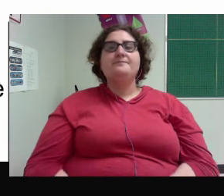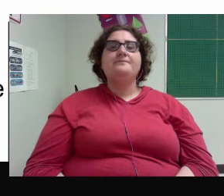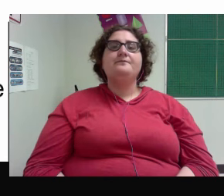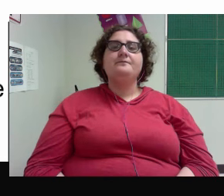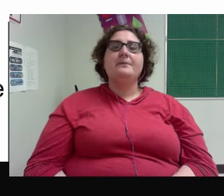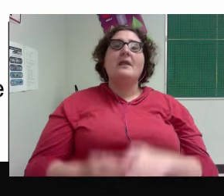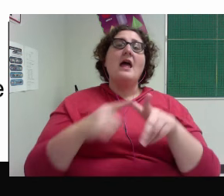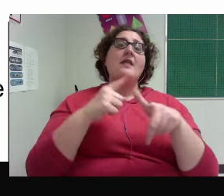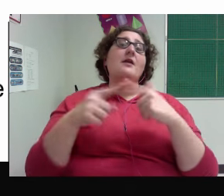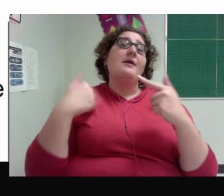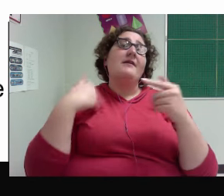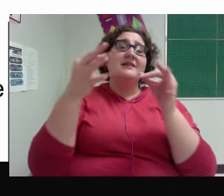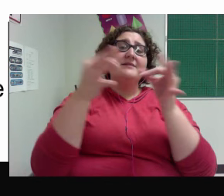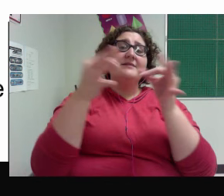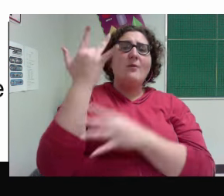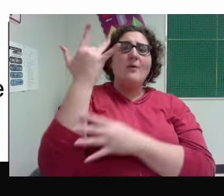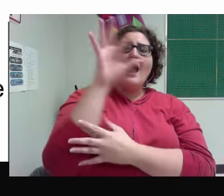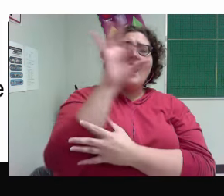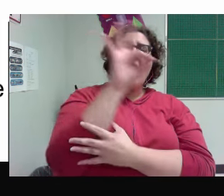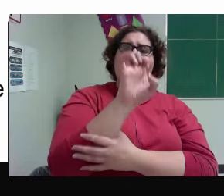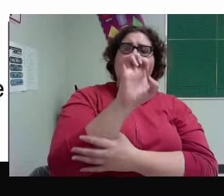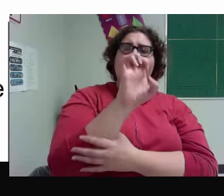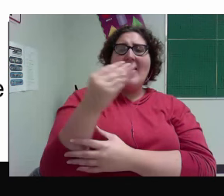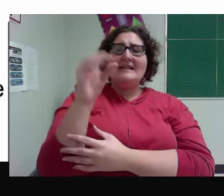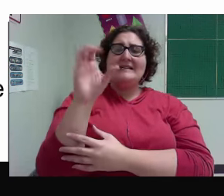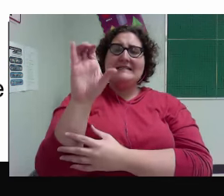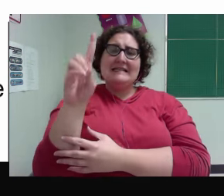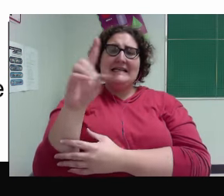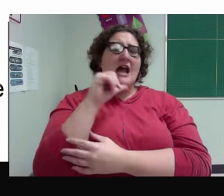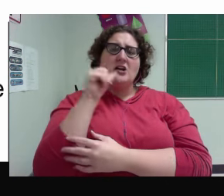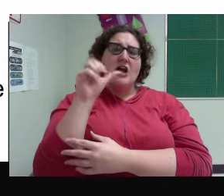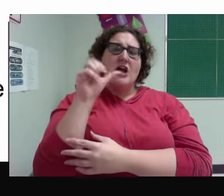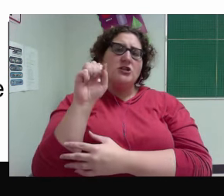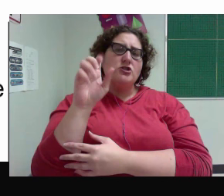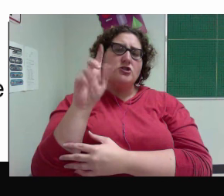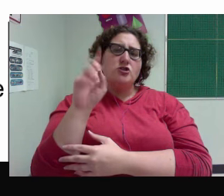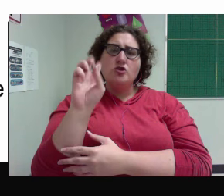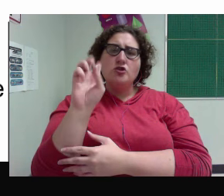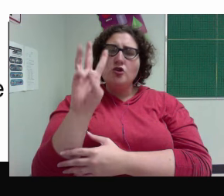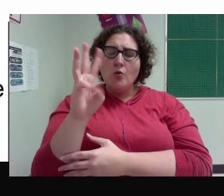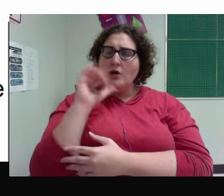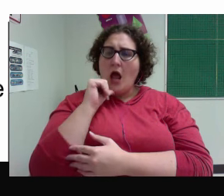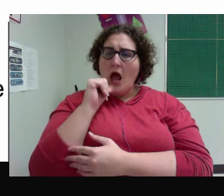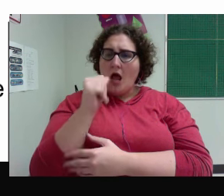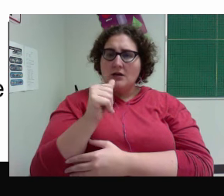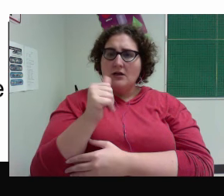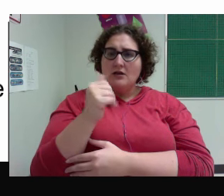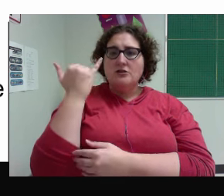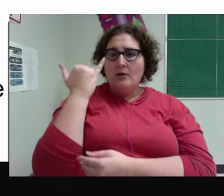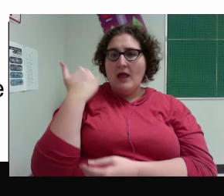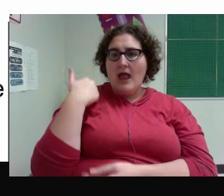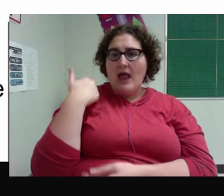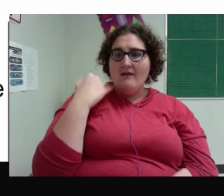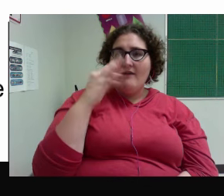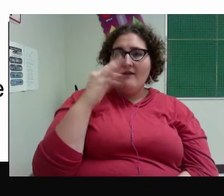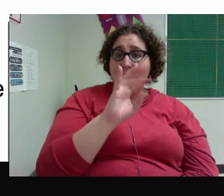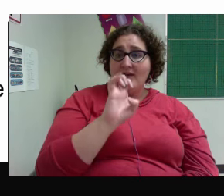Then we have explain why FE and CD are not skew. So we have